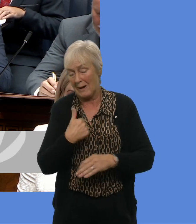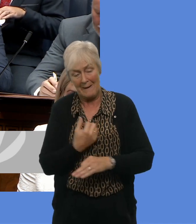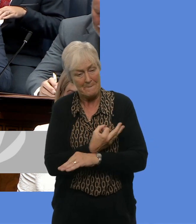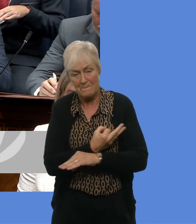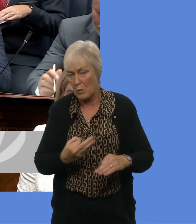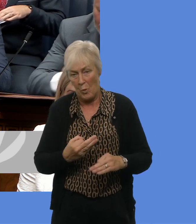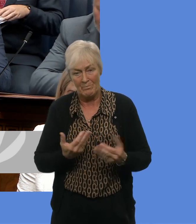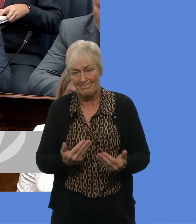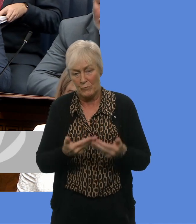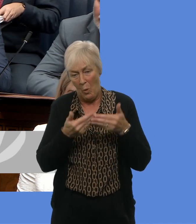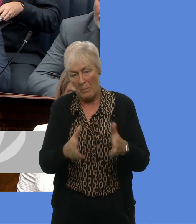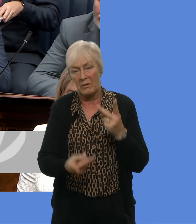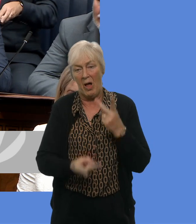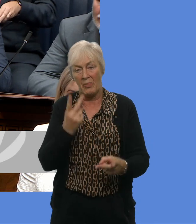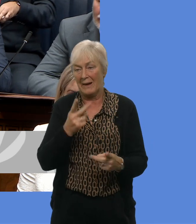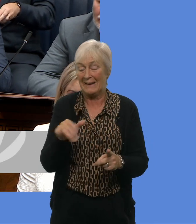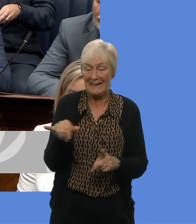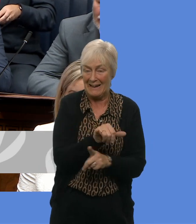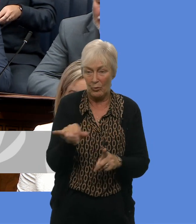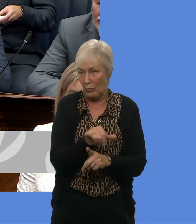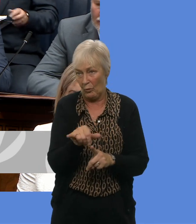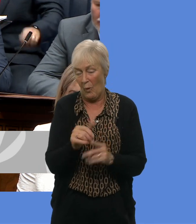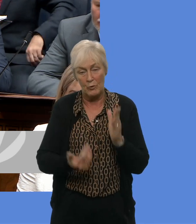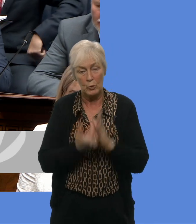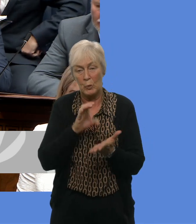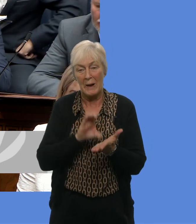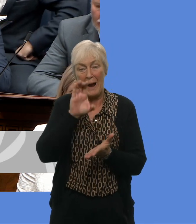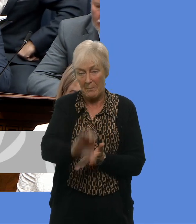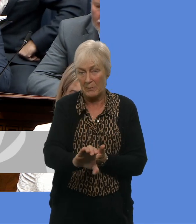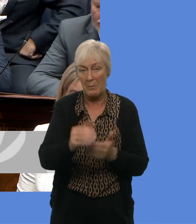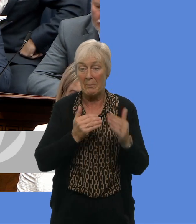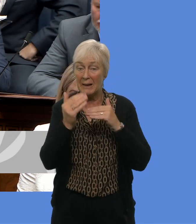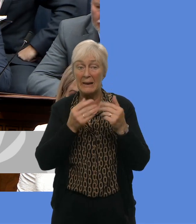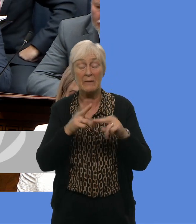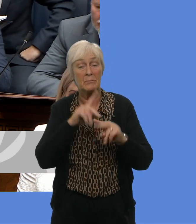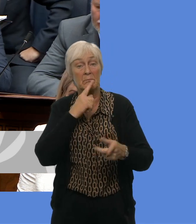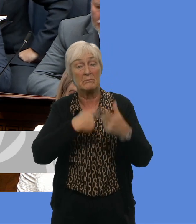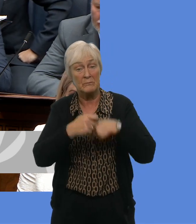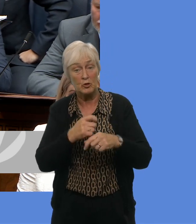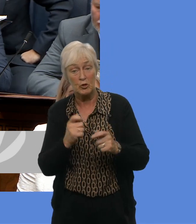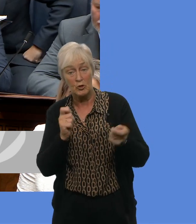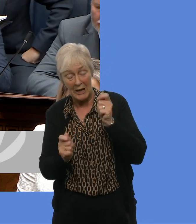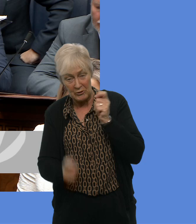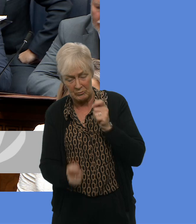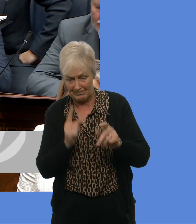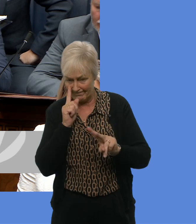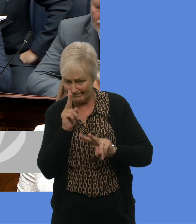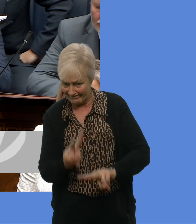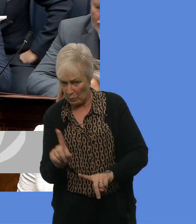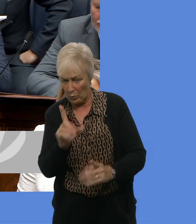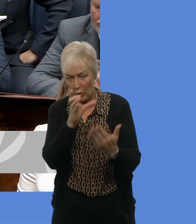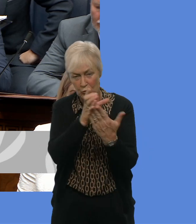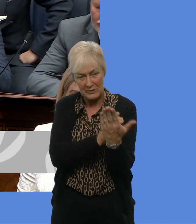intention to open up a call for either SEPs or for new capital builds. If that changes, obviously then I would look at what criteria would